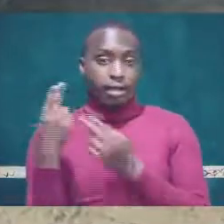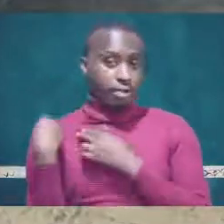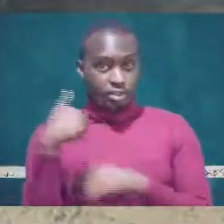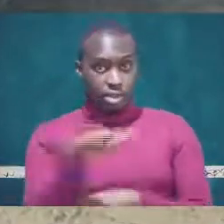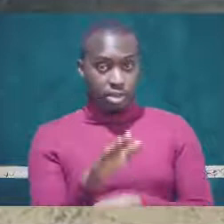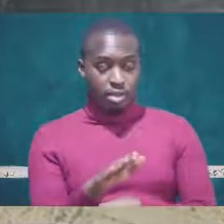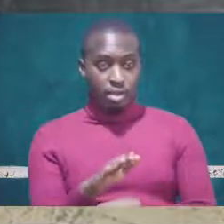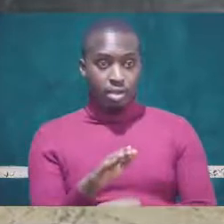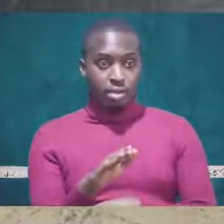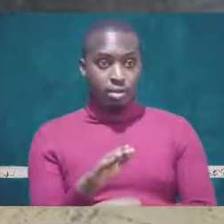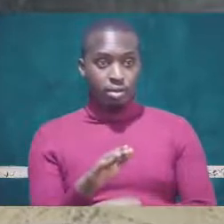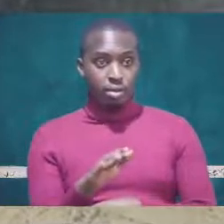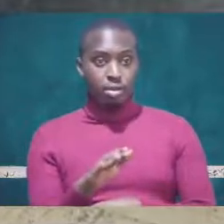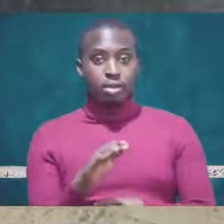of